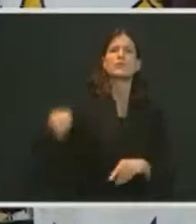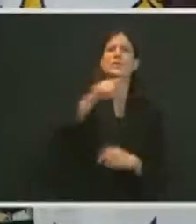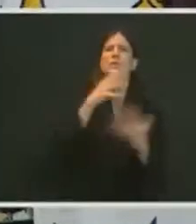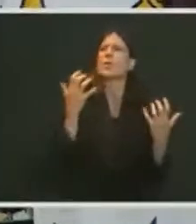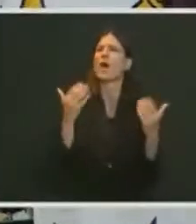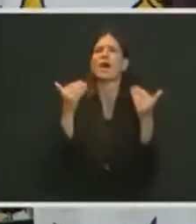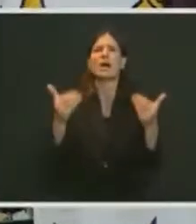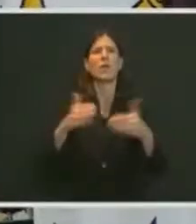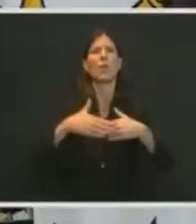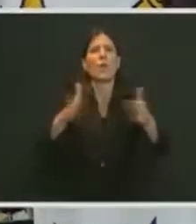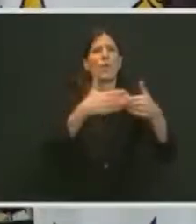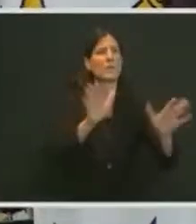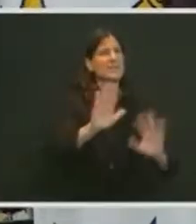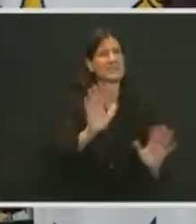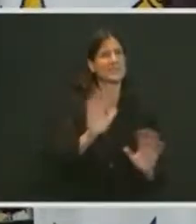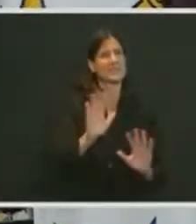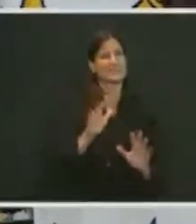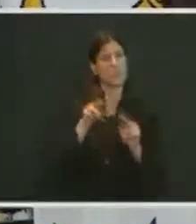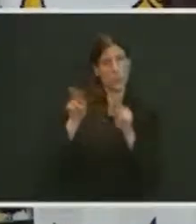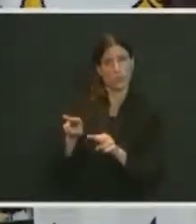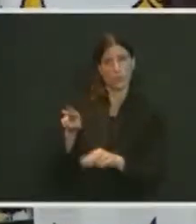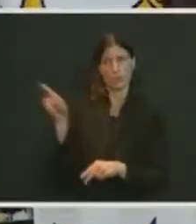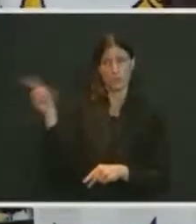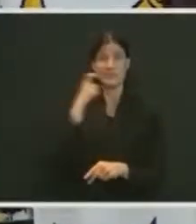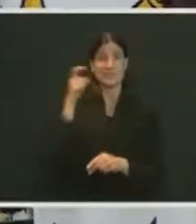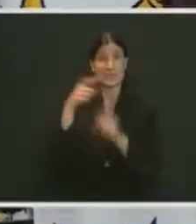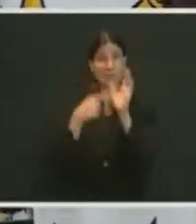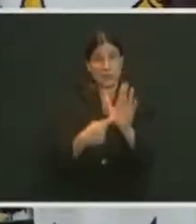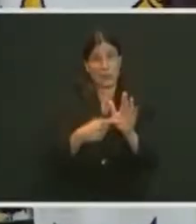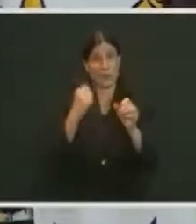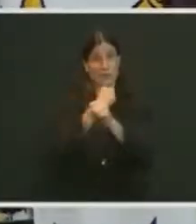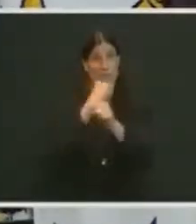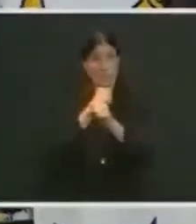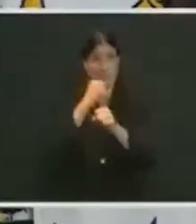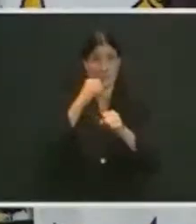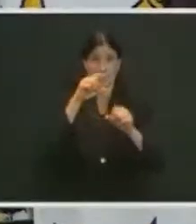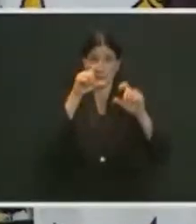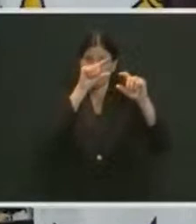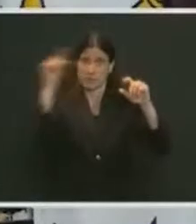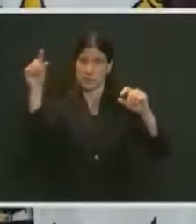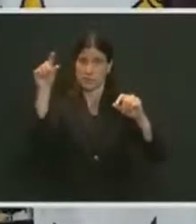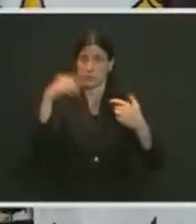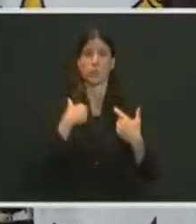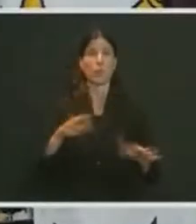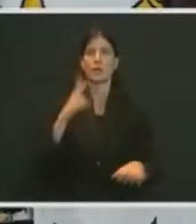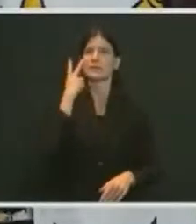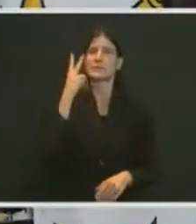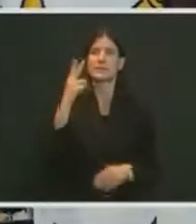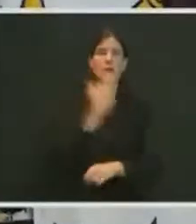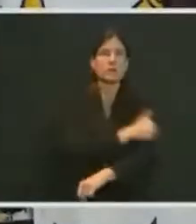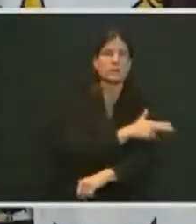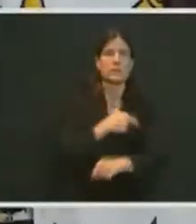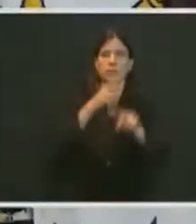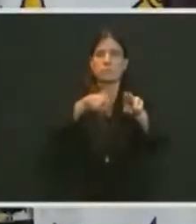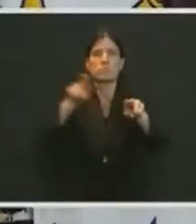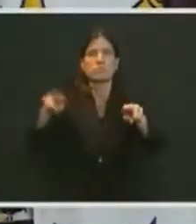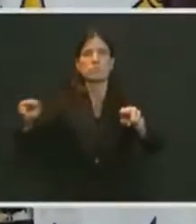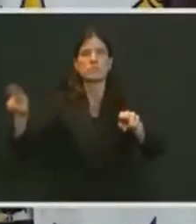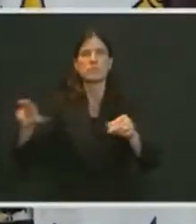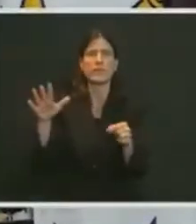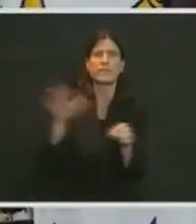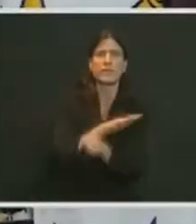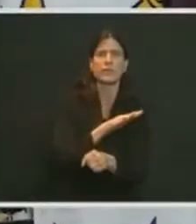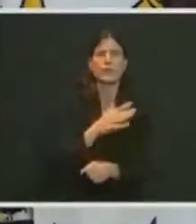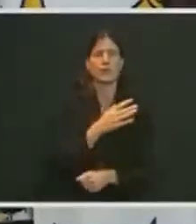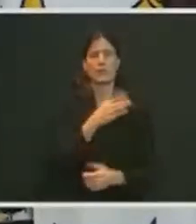faster. Problem is, if you go too fast, 3-4 weeks from now, you could have an overrun hospital, and that's exactly what we want to